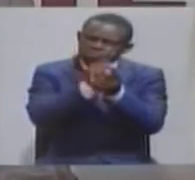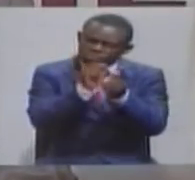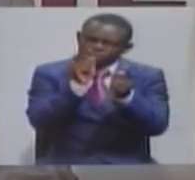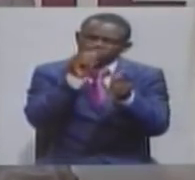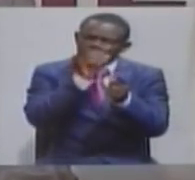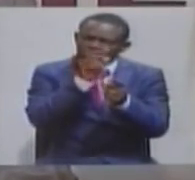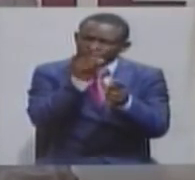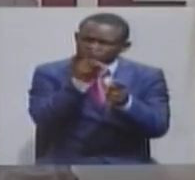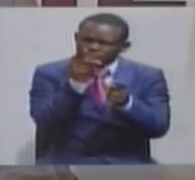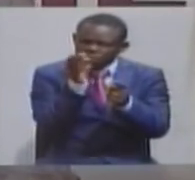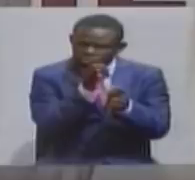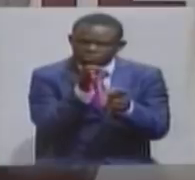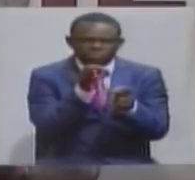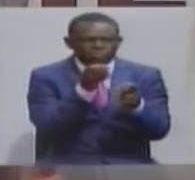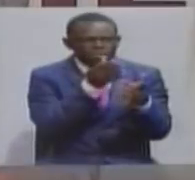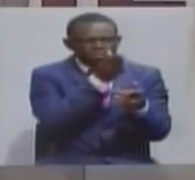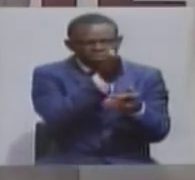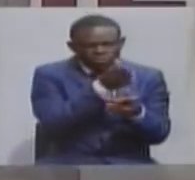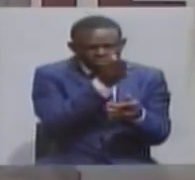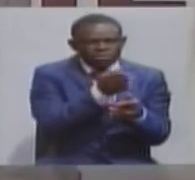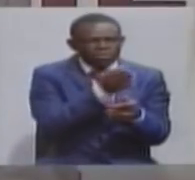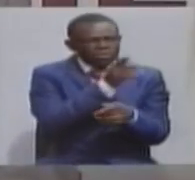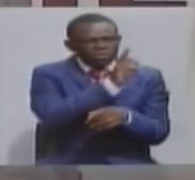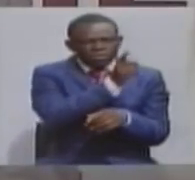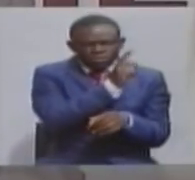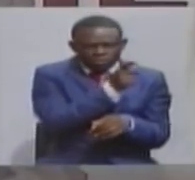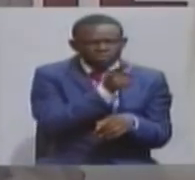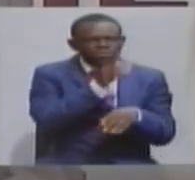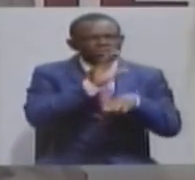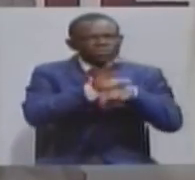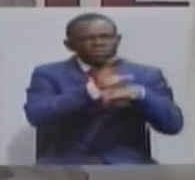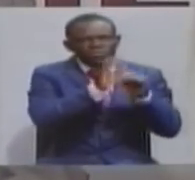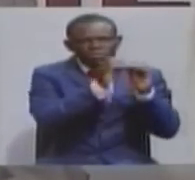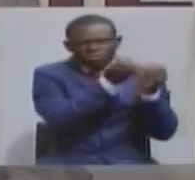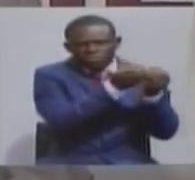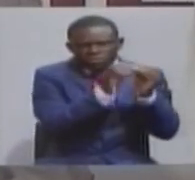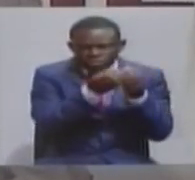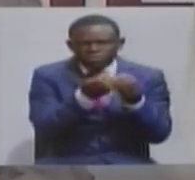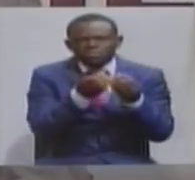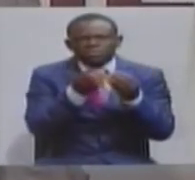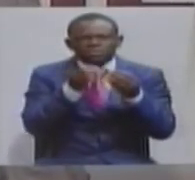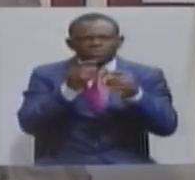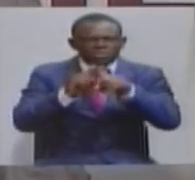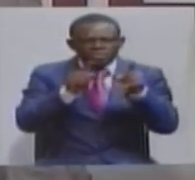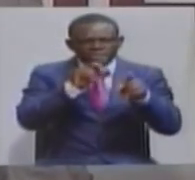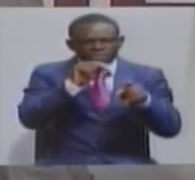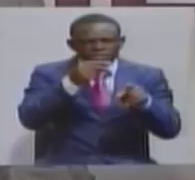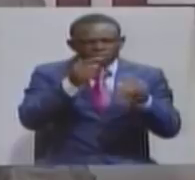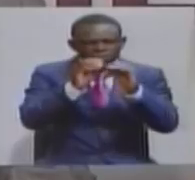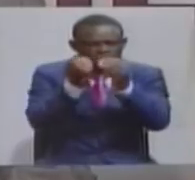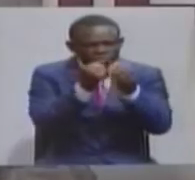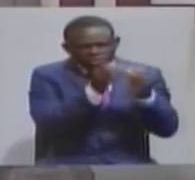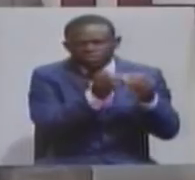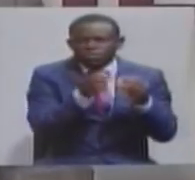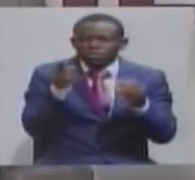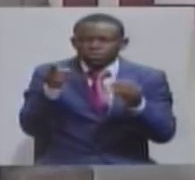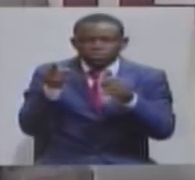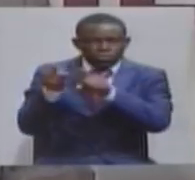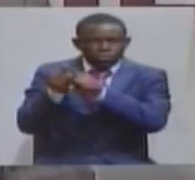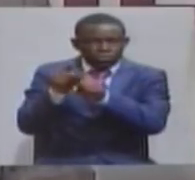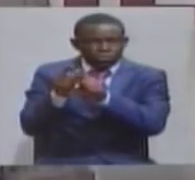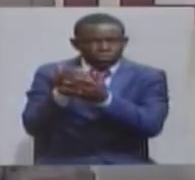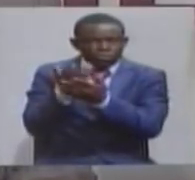MMD, faith-based organizations, civil society organizations, and he reduced the issues to only 3 issues. That's